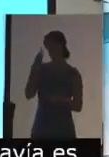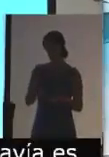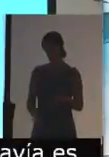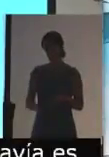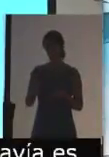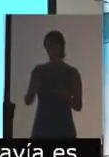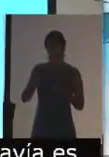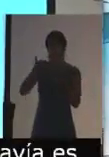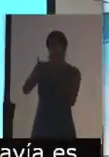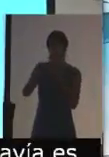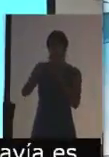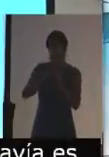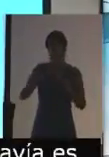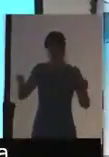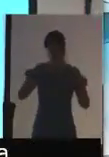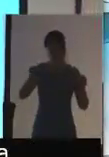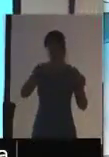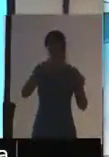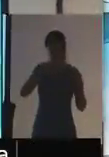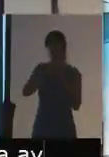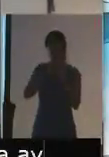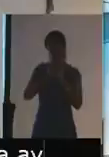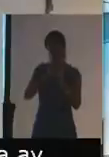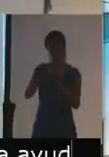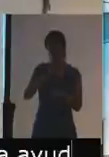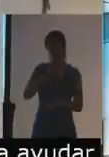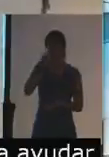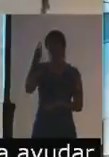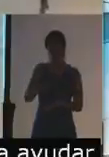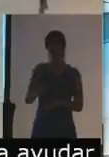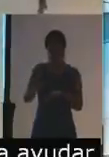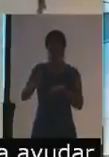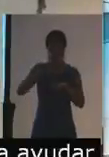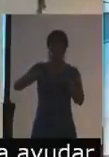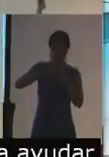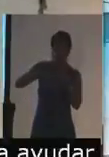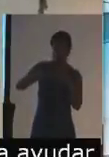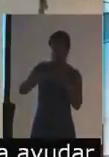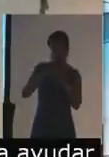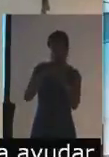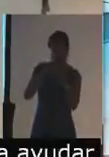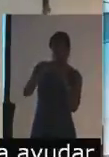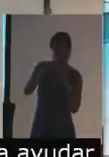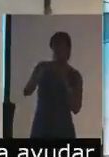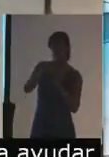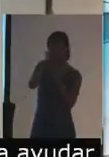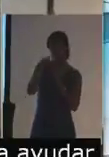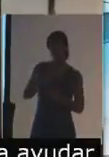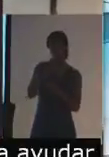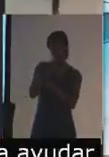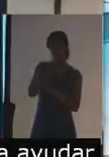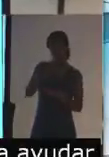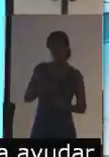But the balance cannot be helped. Maybe in the future they will be able also to include balance